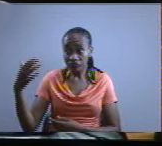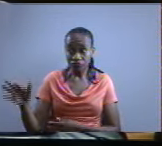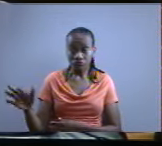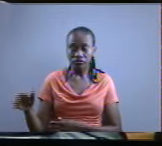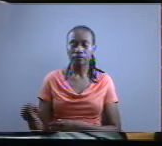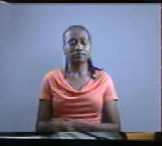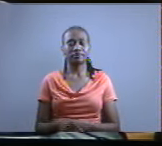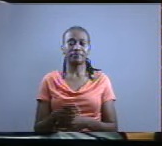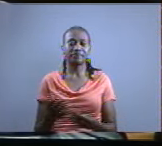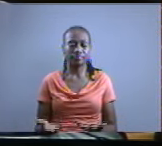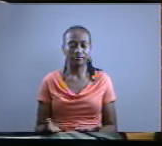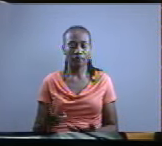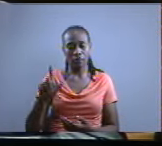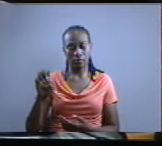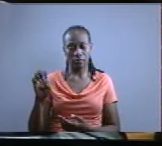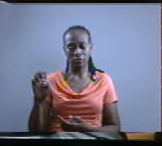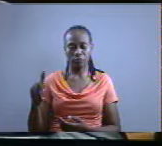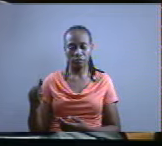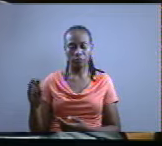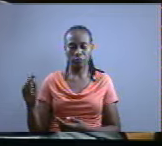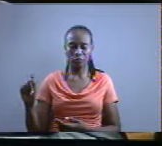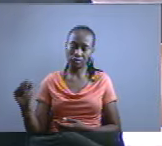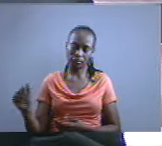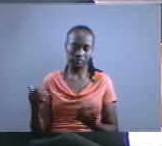Speaker, I think that the Honourable